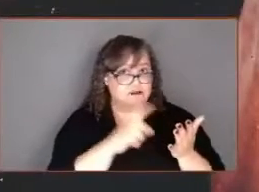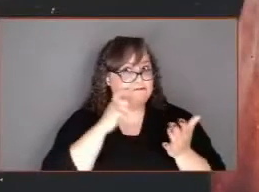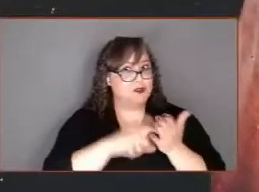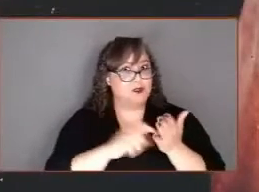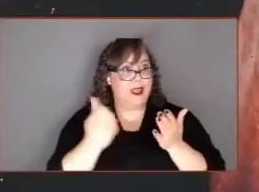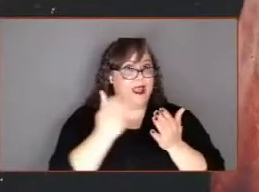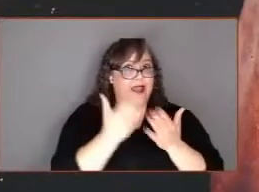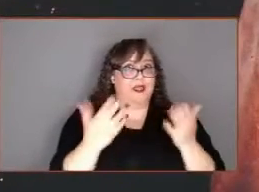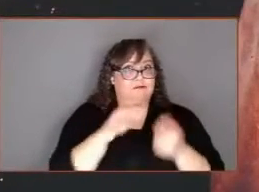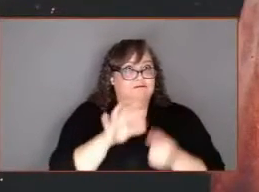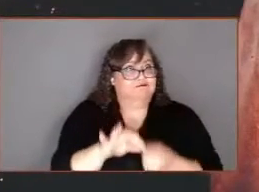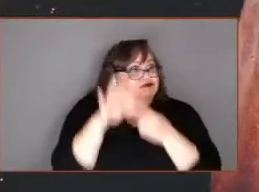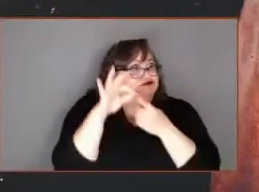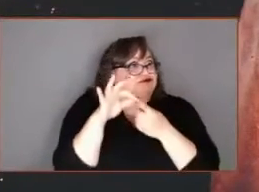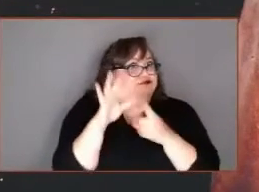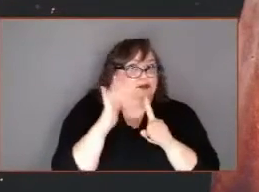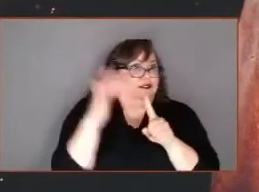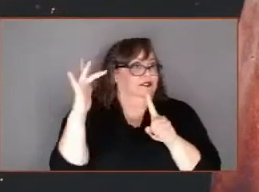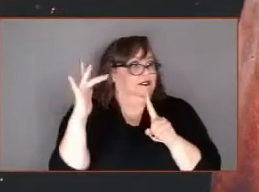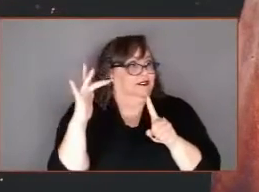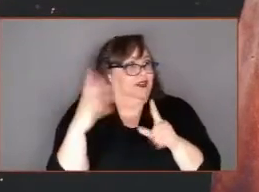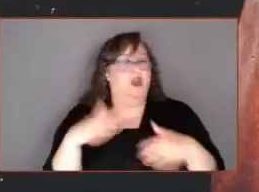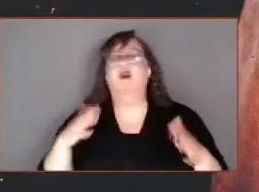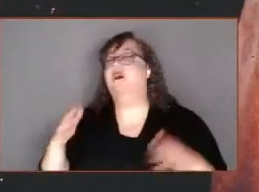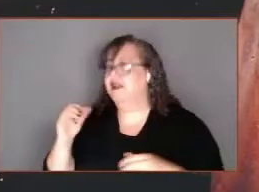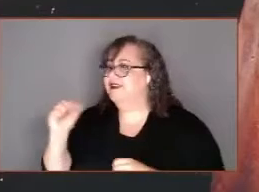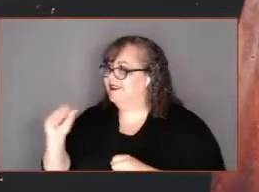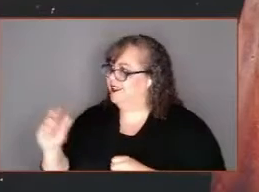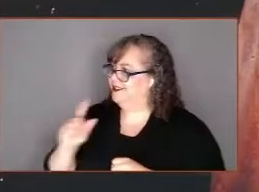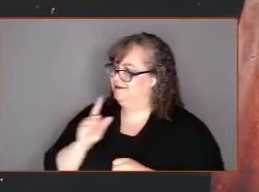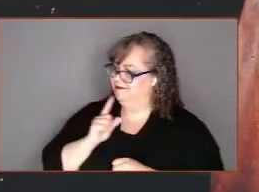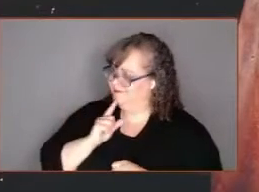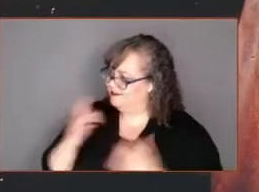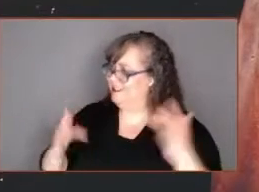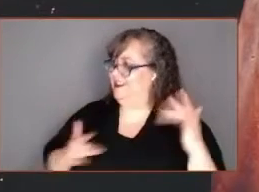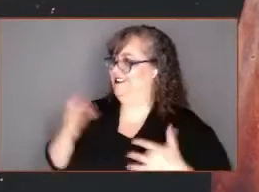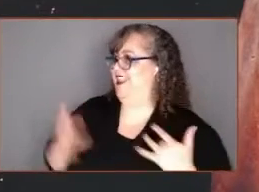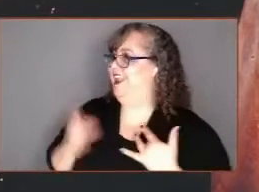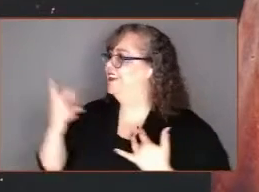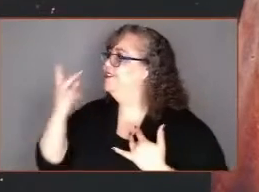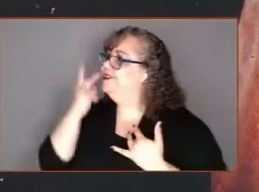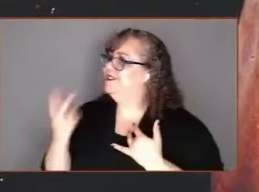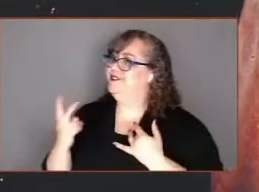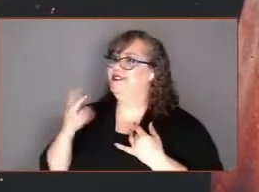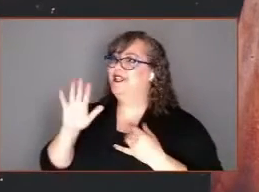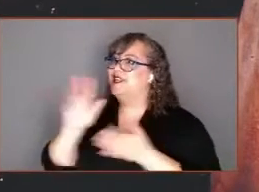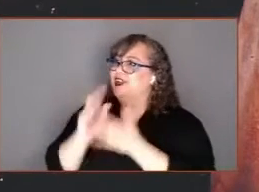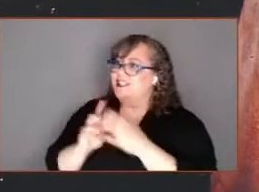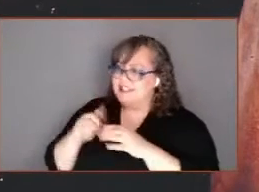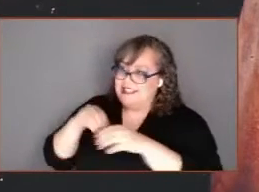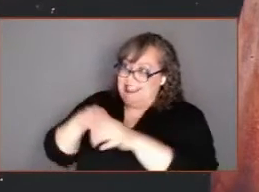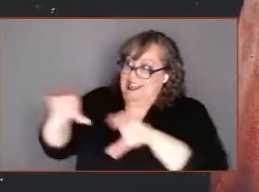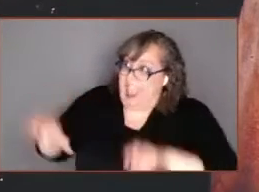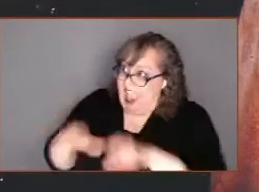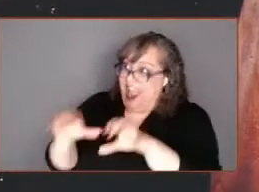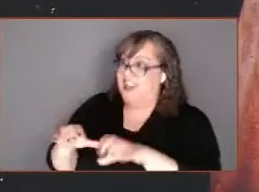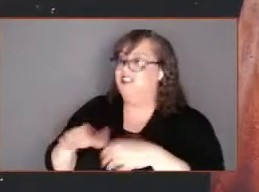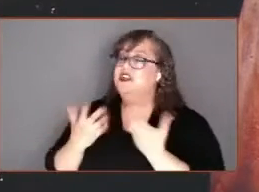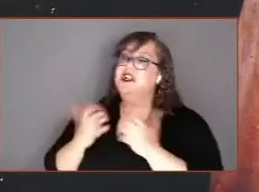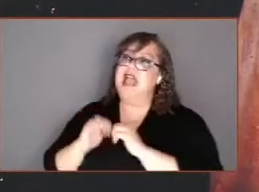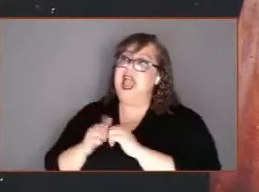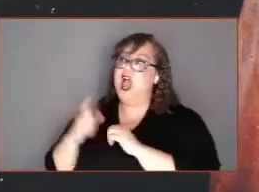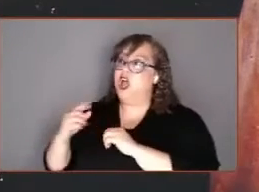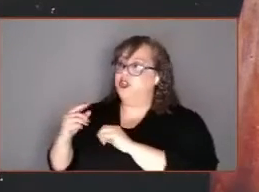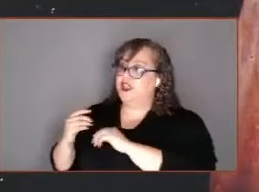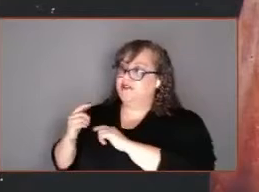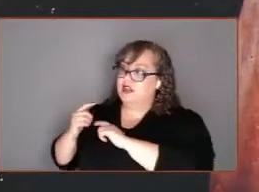action. It's very interesting to see how they've been refining and working off of ideas from previous years. You can see